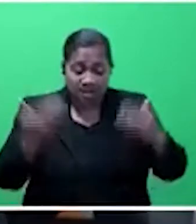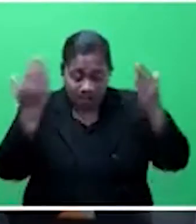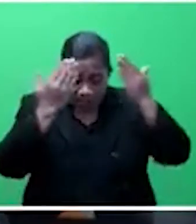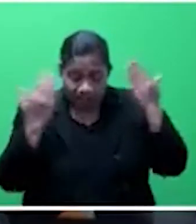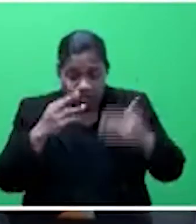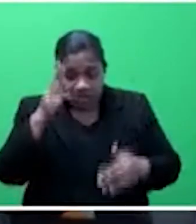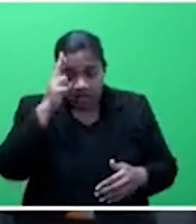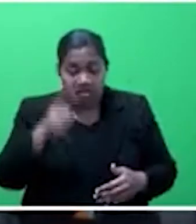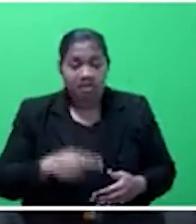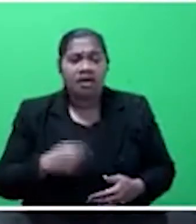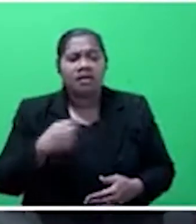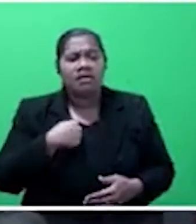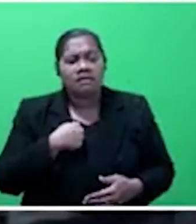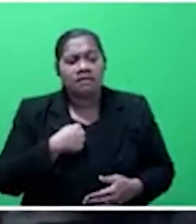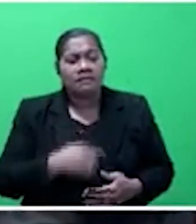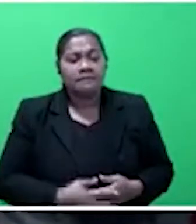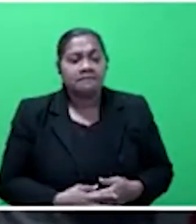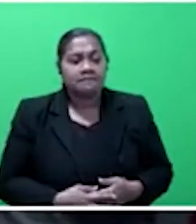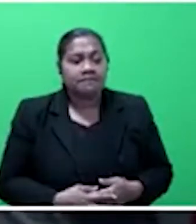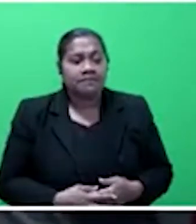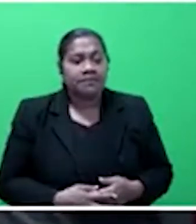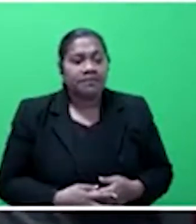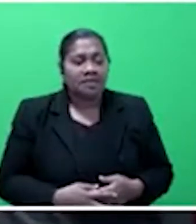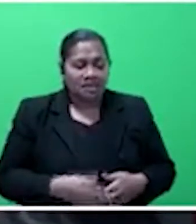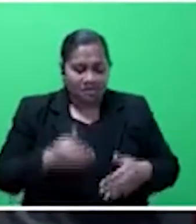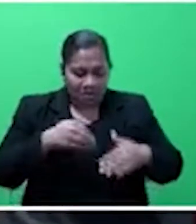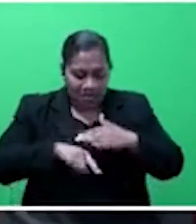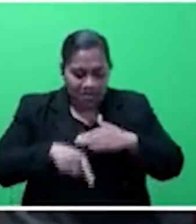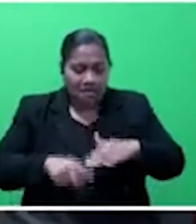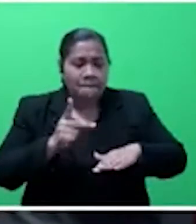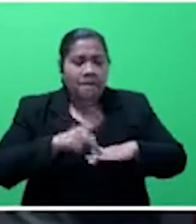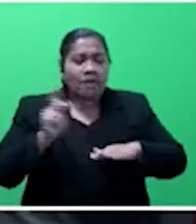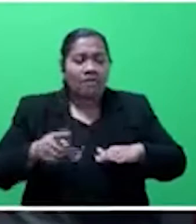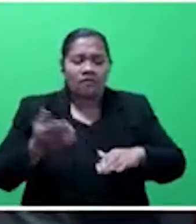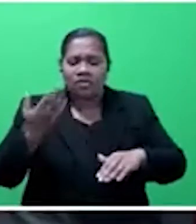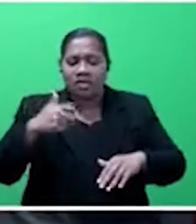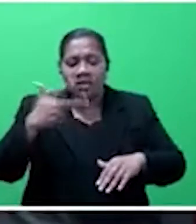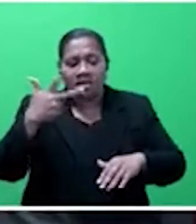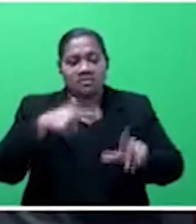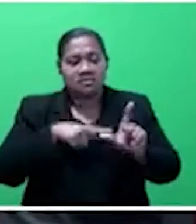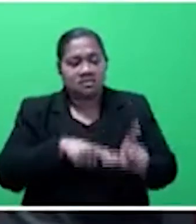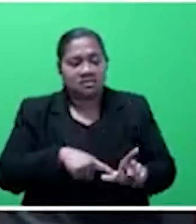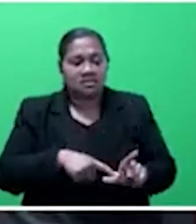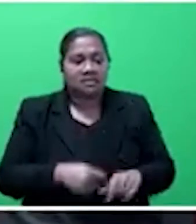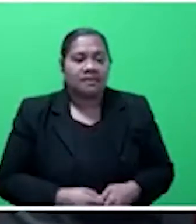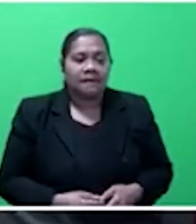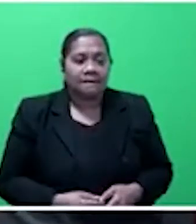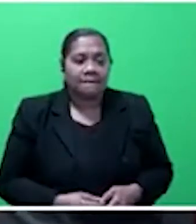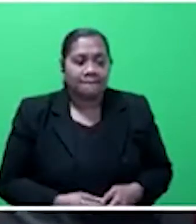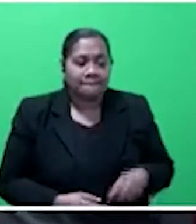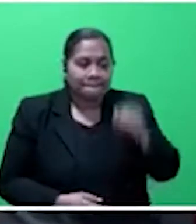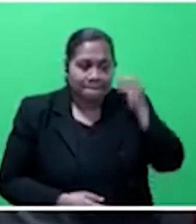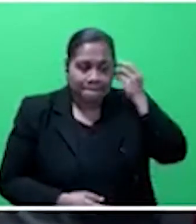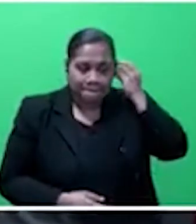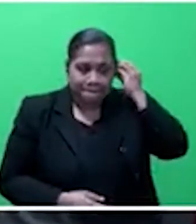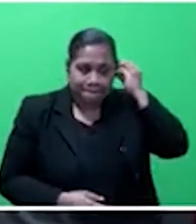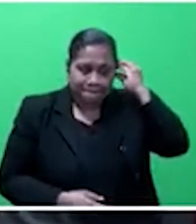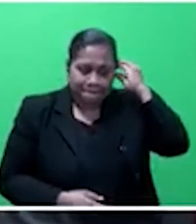I have been in this parliament for the last 8 years, and this is the first